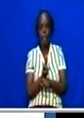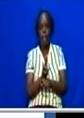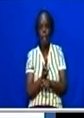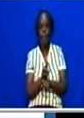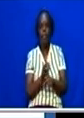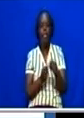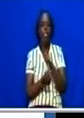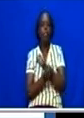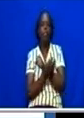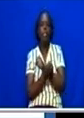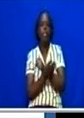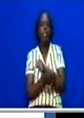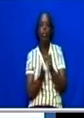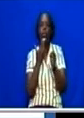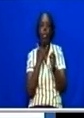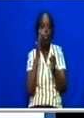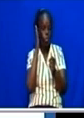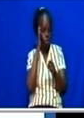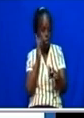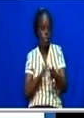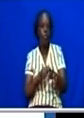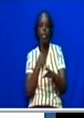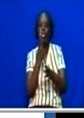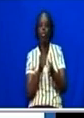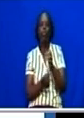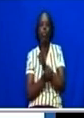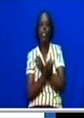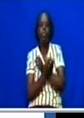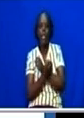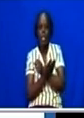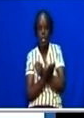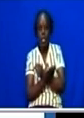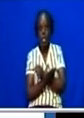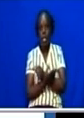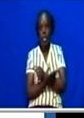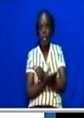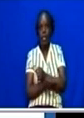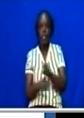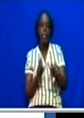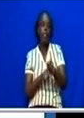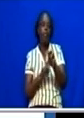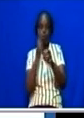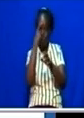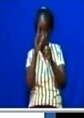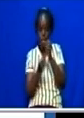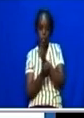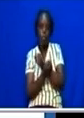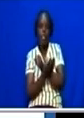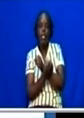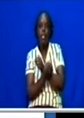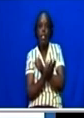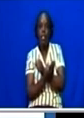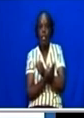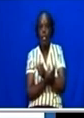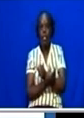we need also to know what we need to do when we are told to explain. In explaining, then it